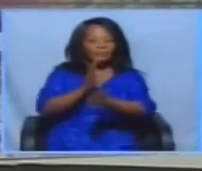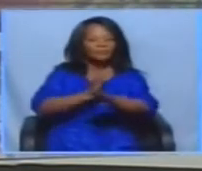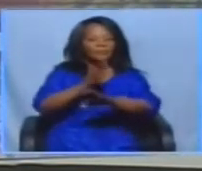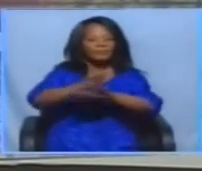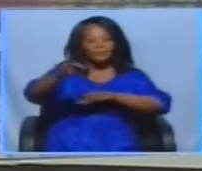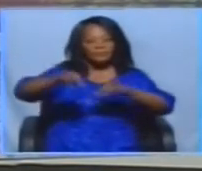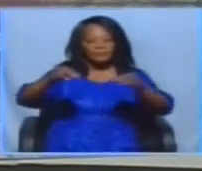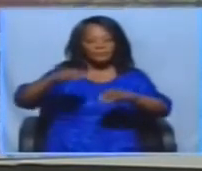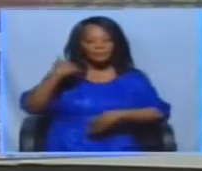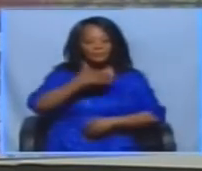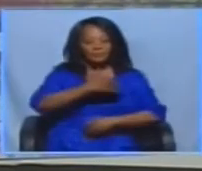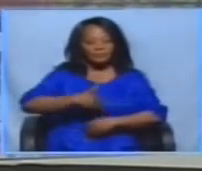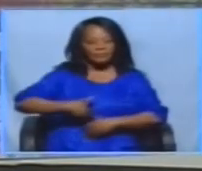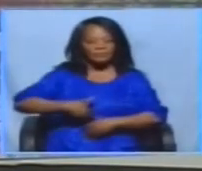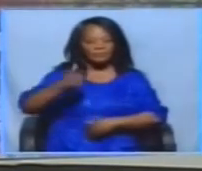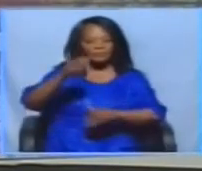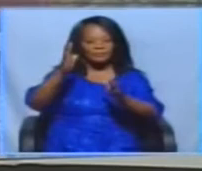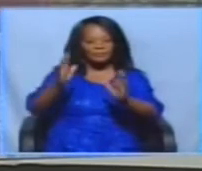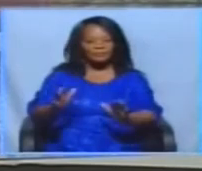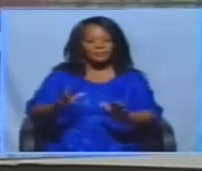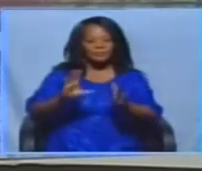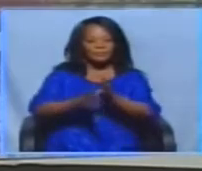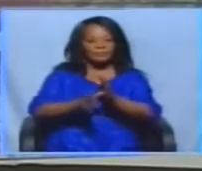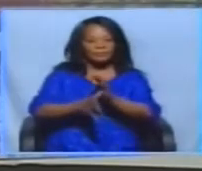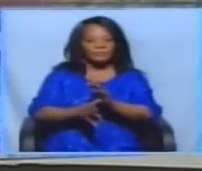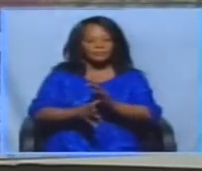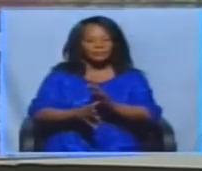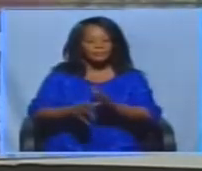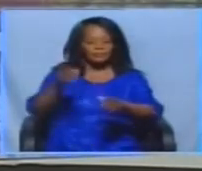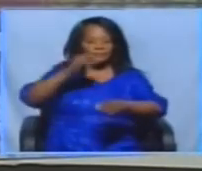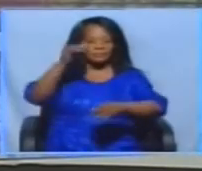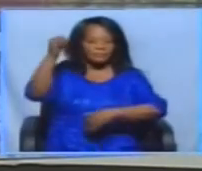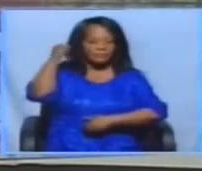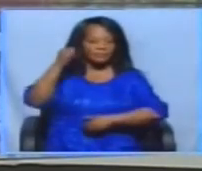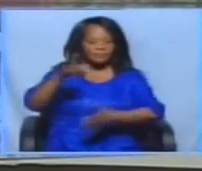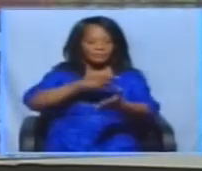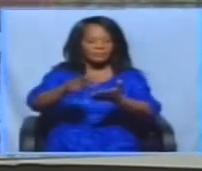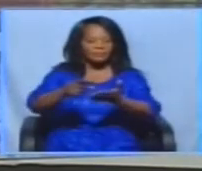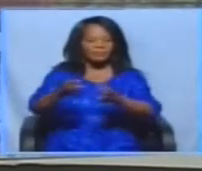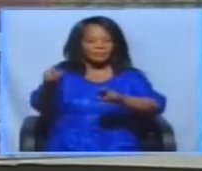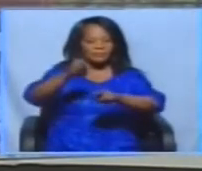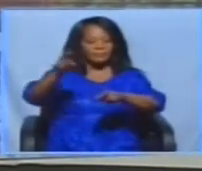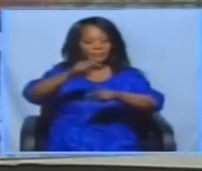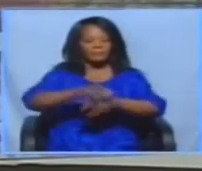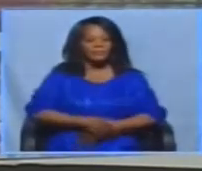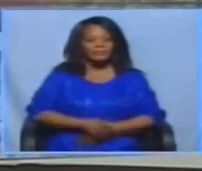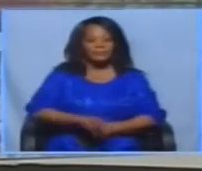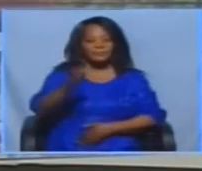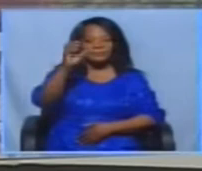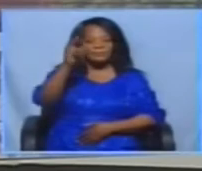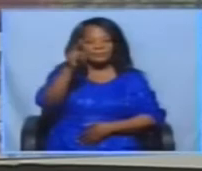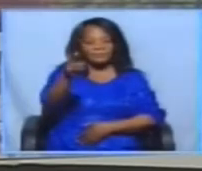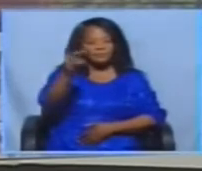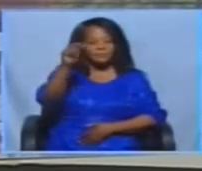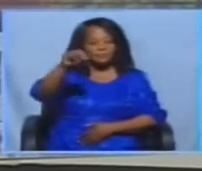at the Chinese-owned mine declined to award them a pay rise. Both the Mine Workers Union of Zambia, MUZ, and the National Union